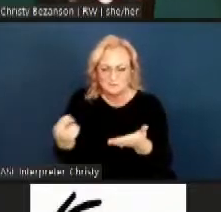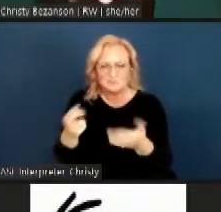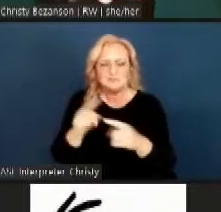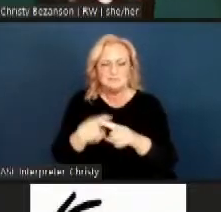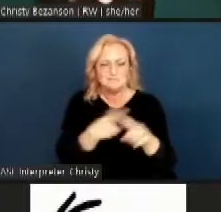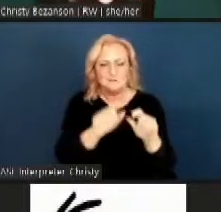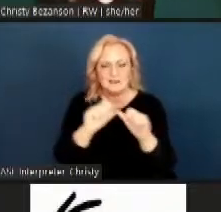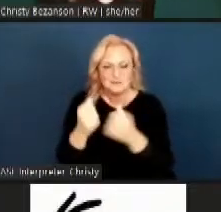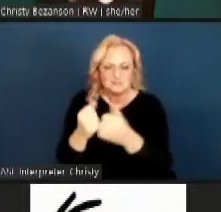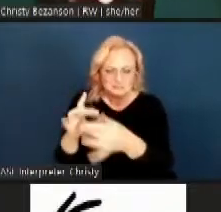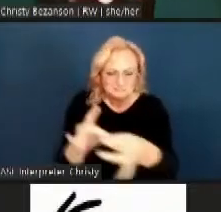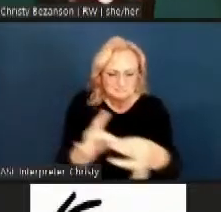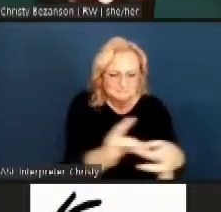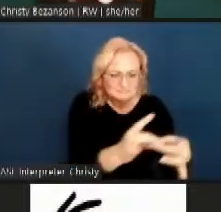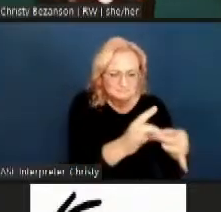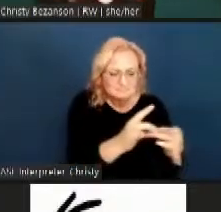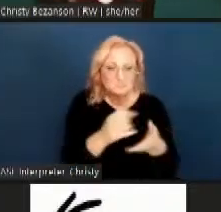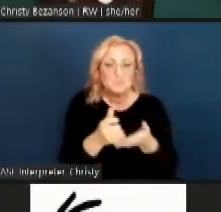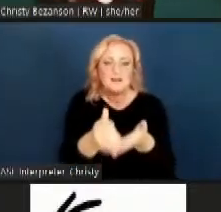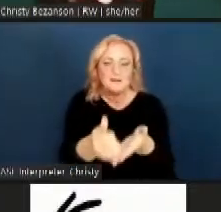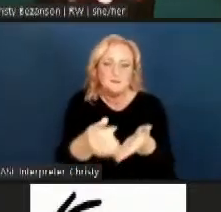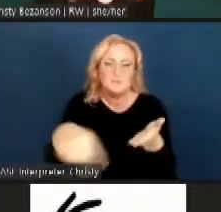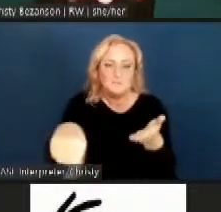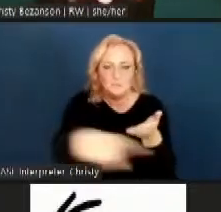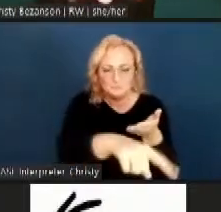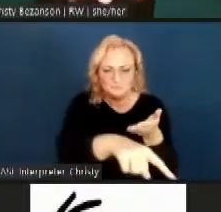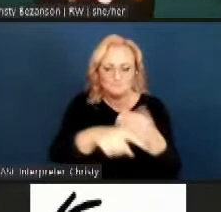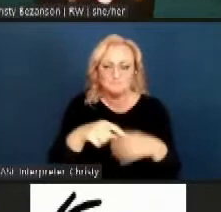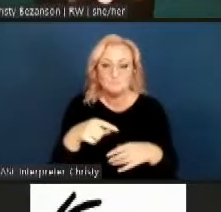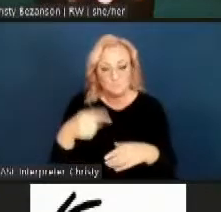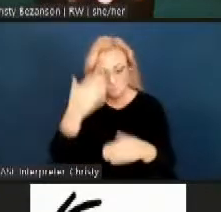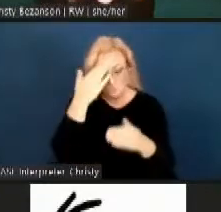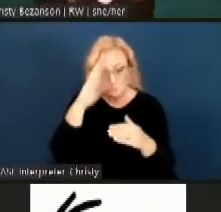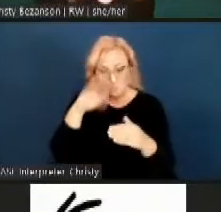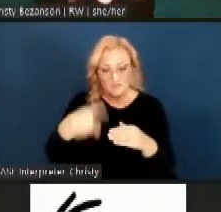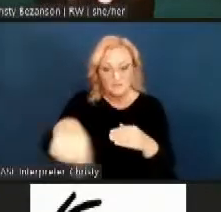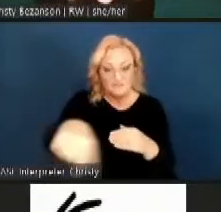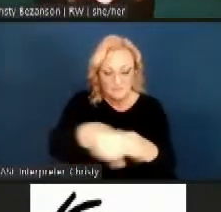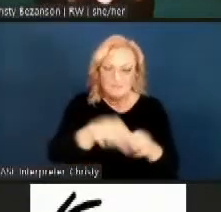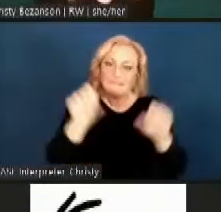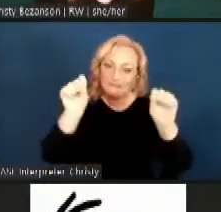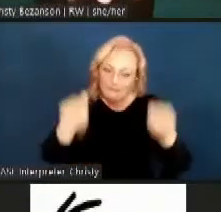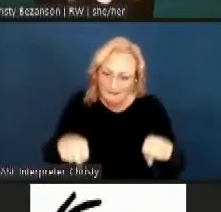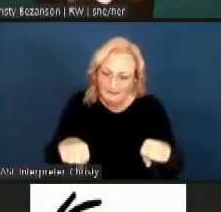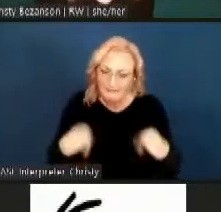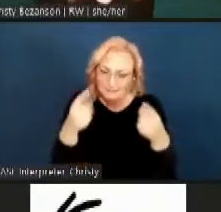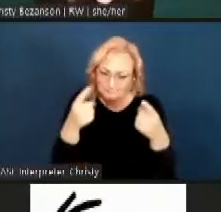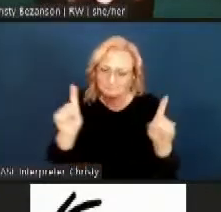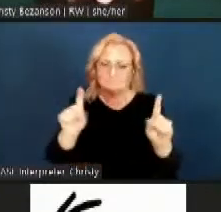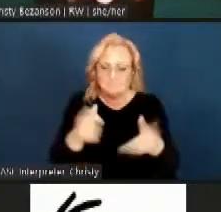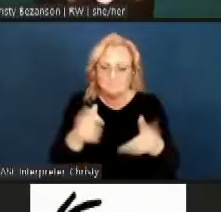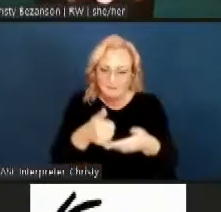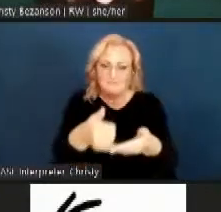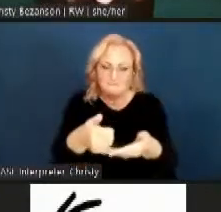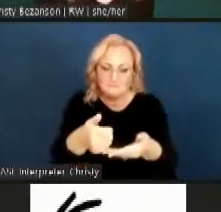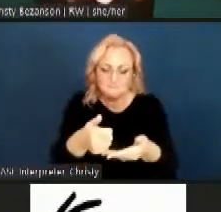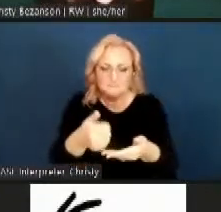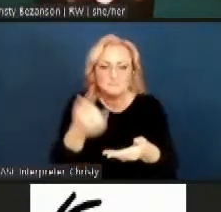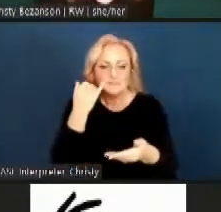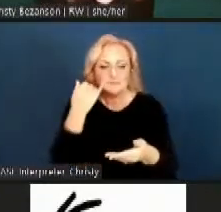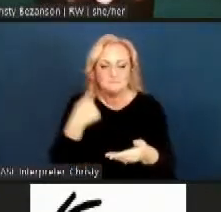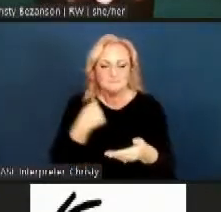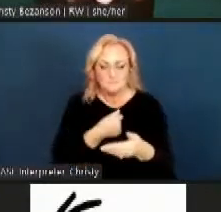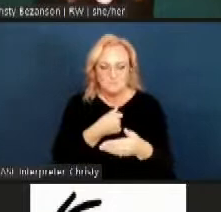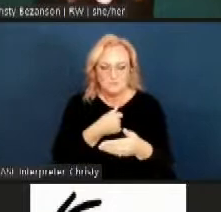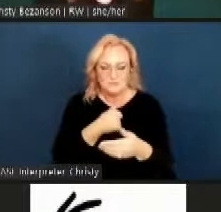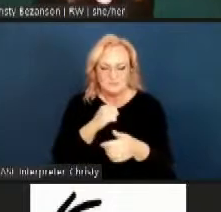to help people. Because we know these are folks who can do and will get back on their feet if we make this effort to